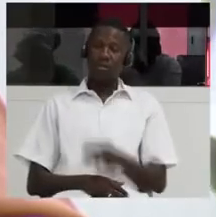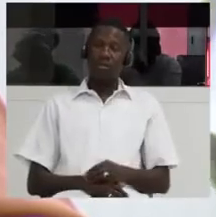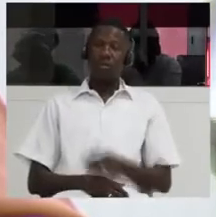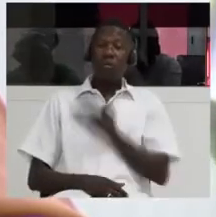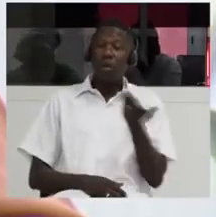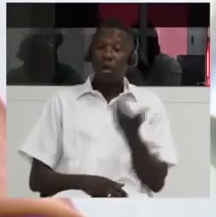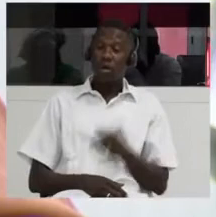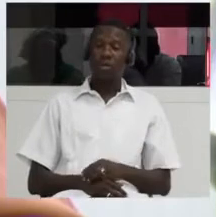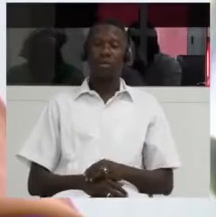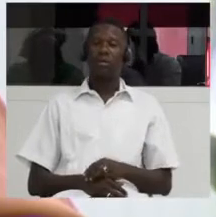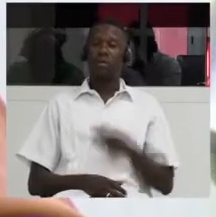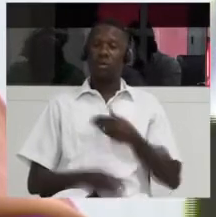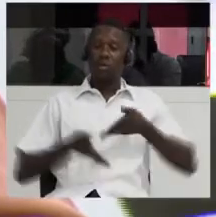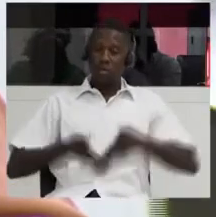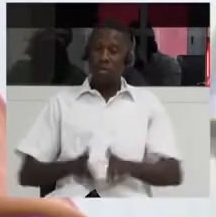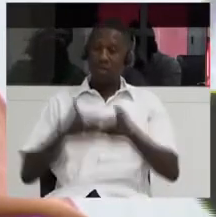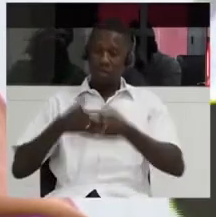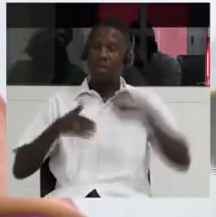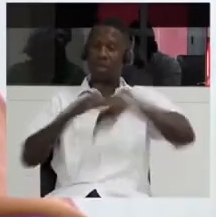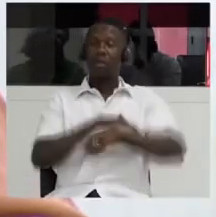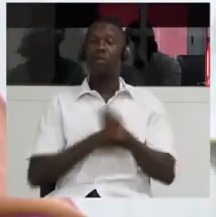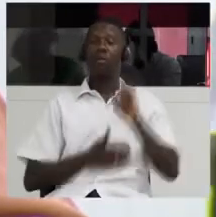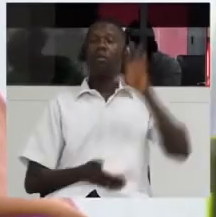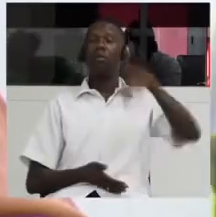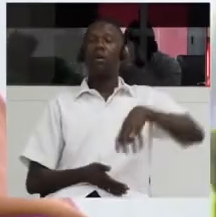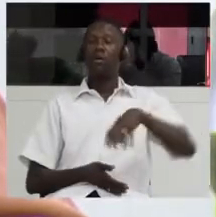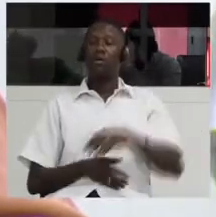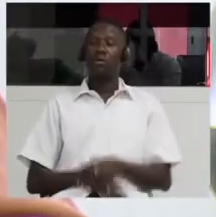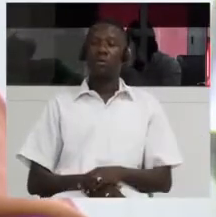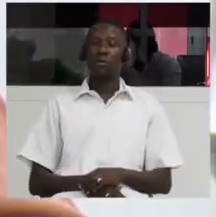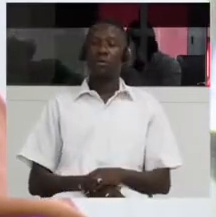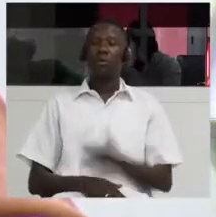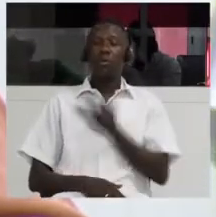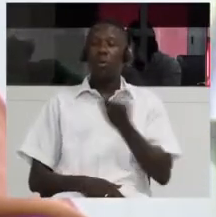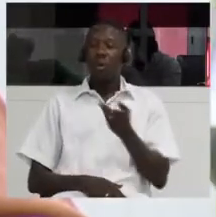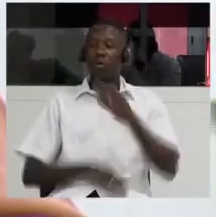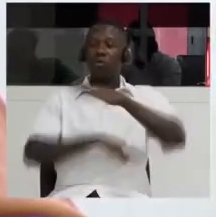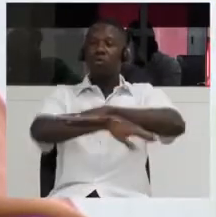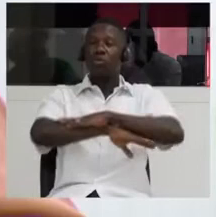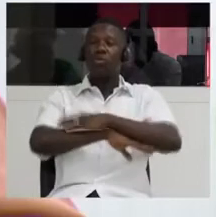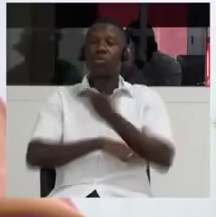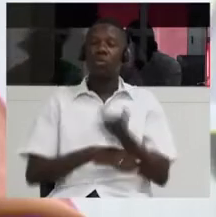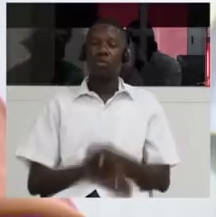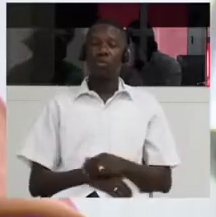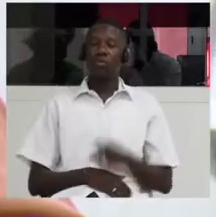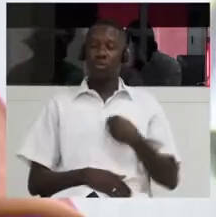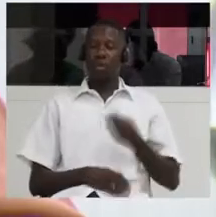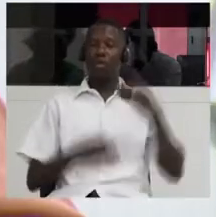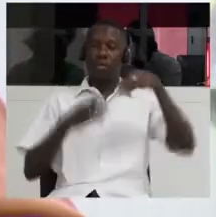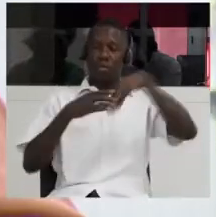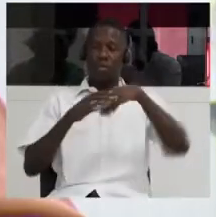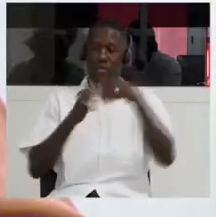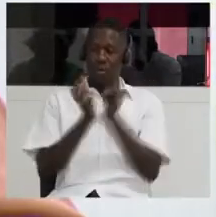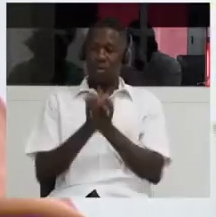Where did you go to school? I was part of the force batch of Bakau Newtown Primary School, but we